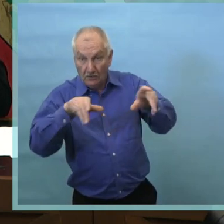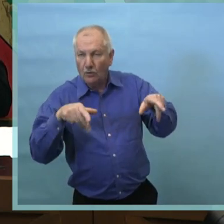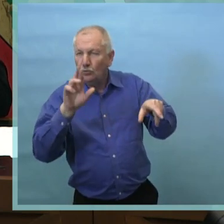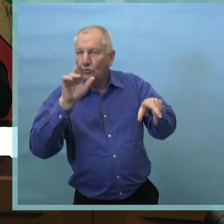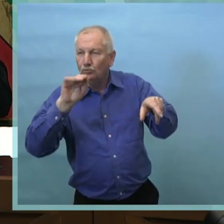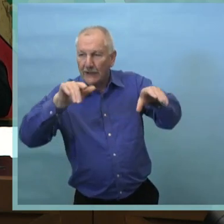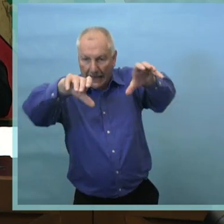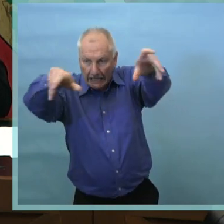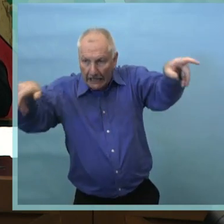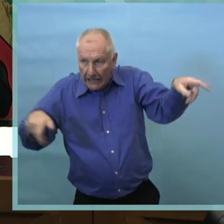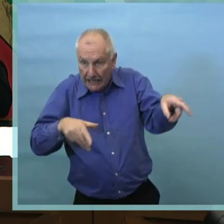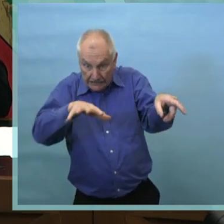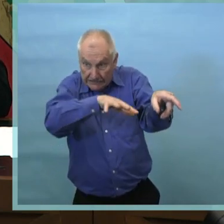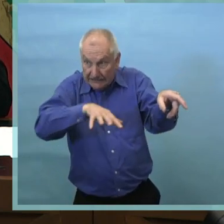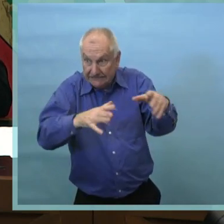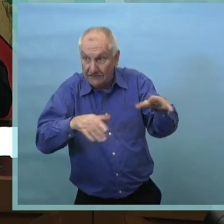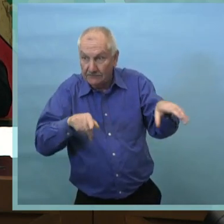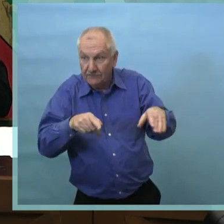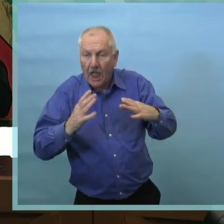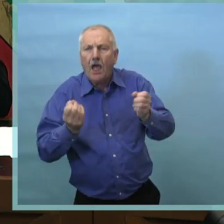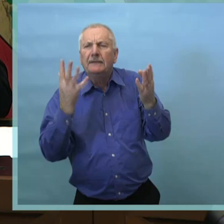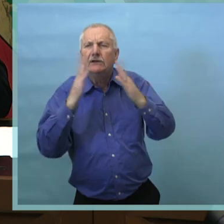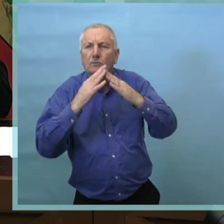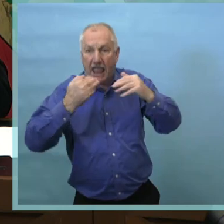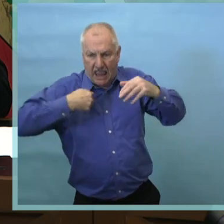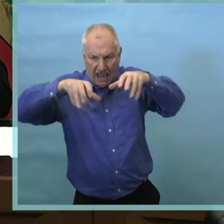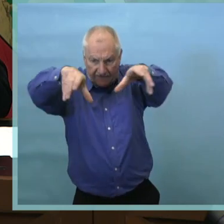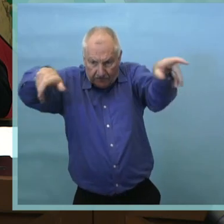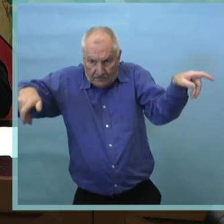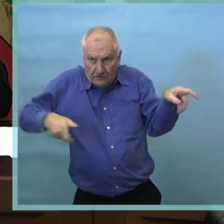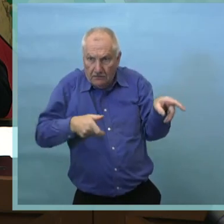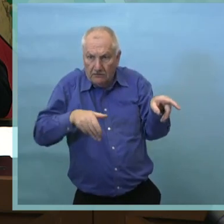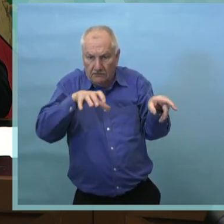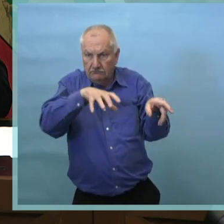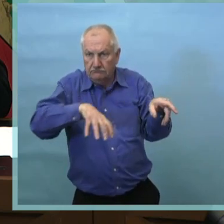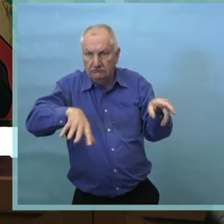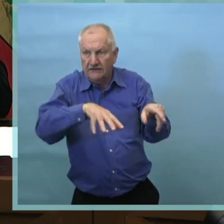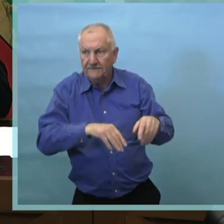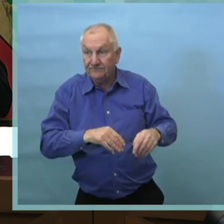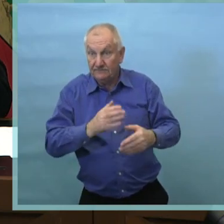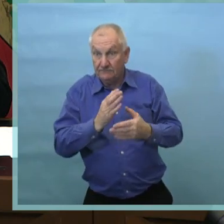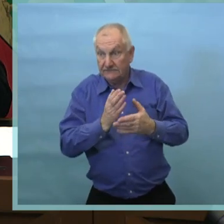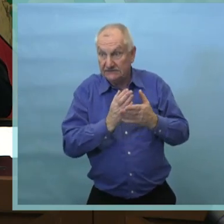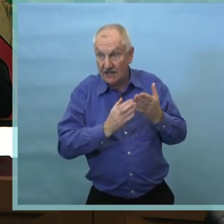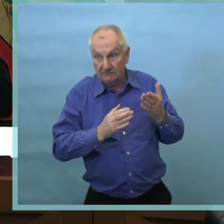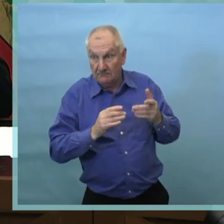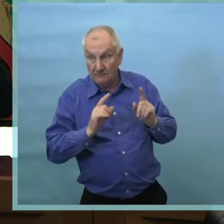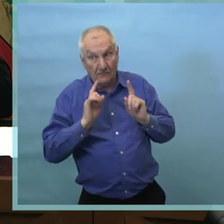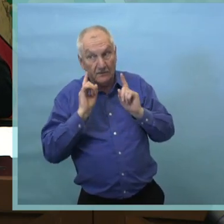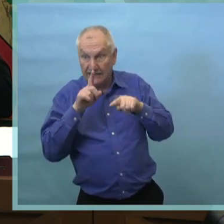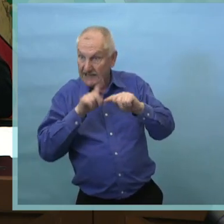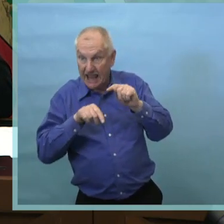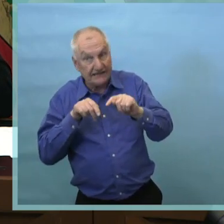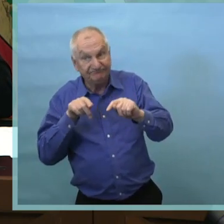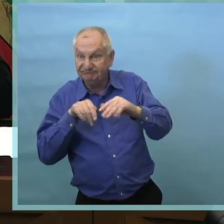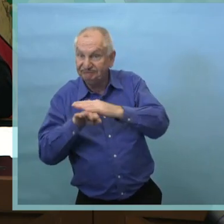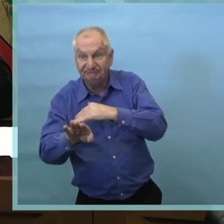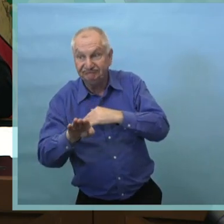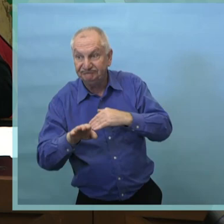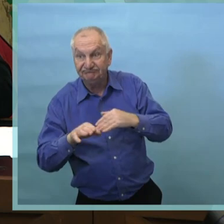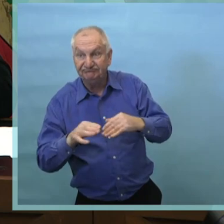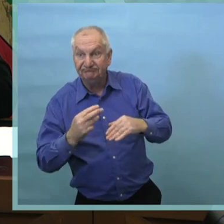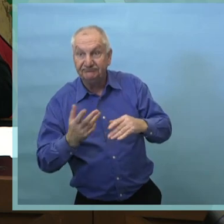that number is and whether access was affected to those communities? Yes. First of all, on the second